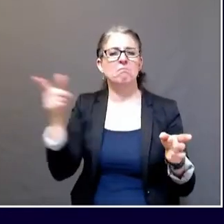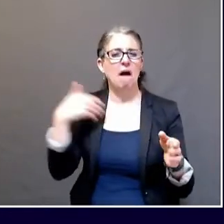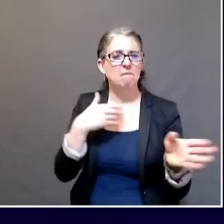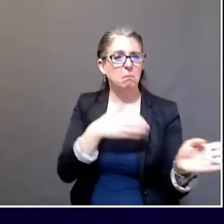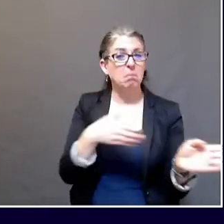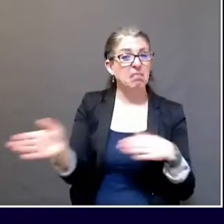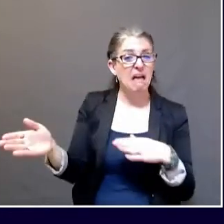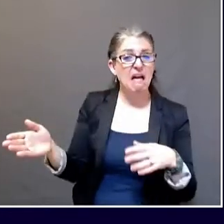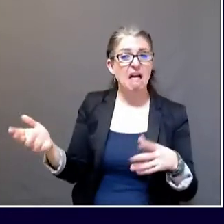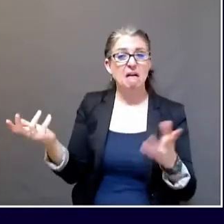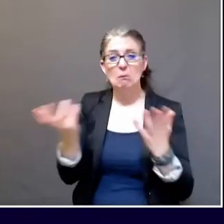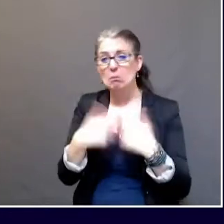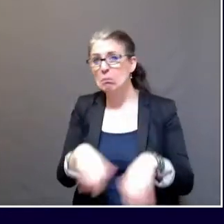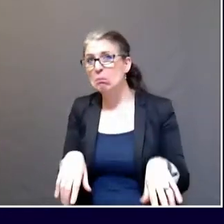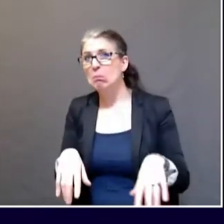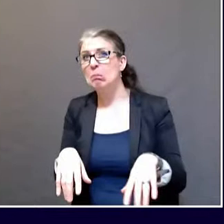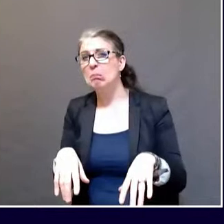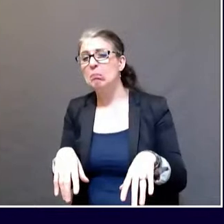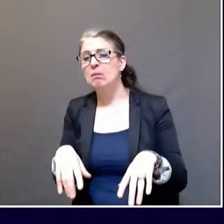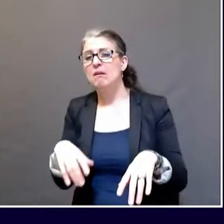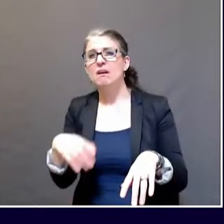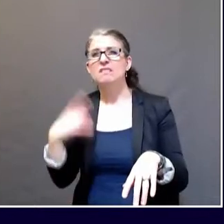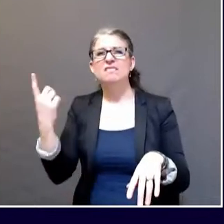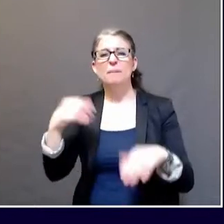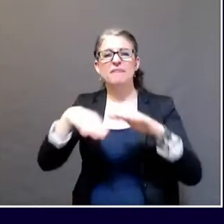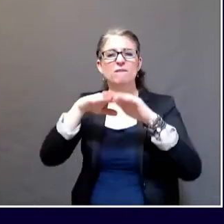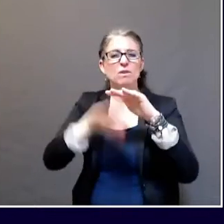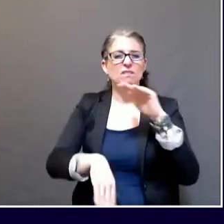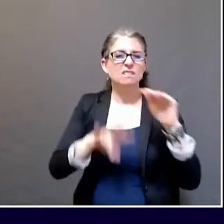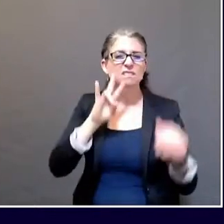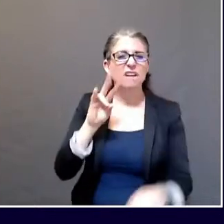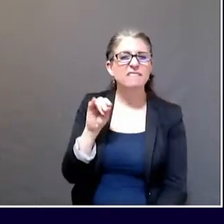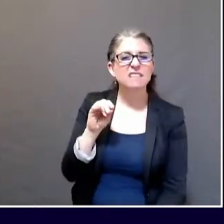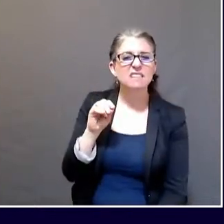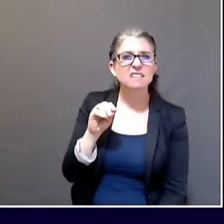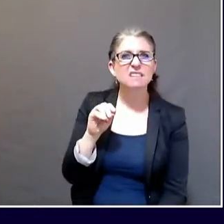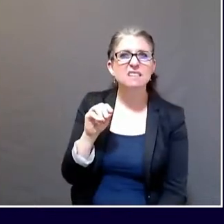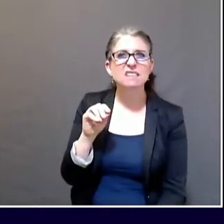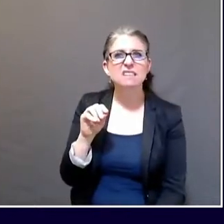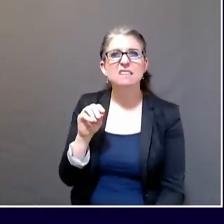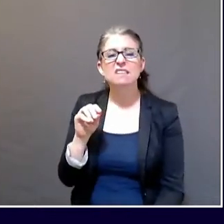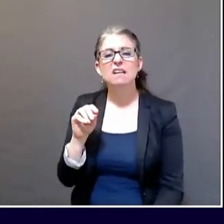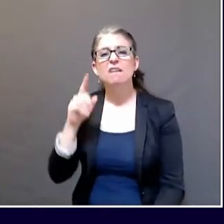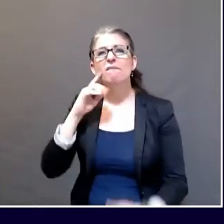in phases beyond 1B, or are we not there yet? So,